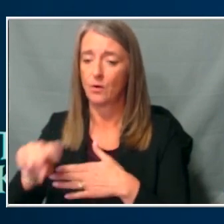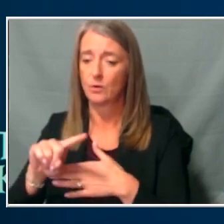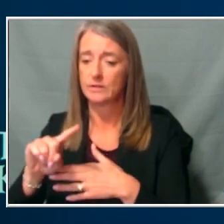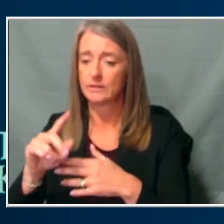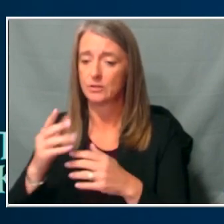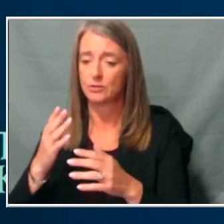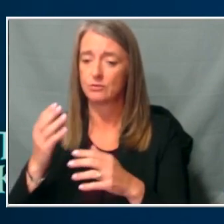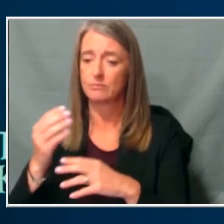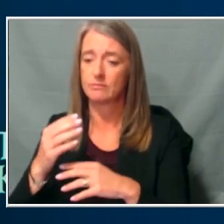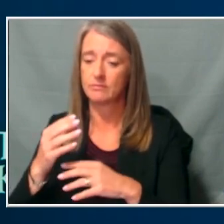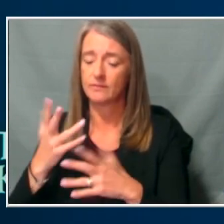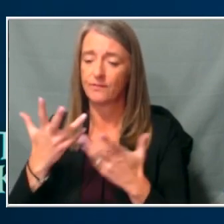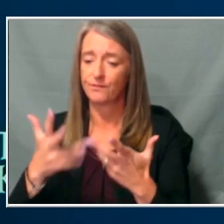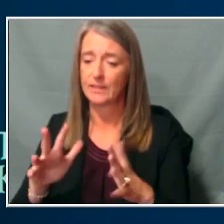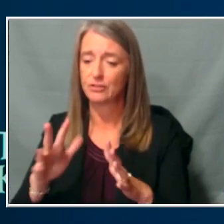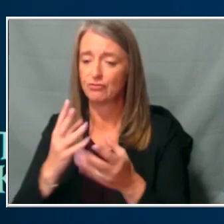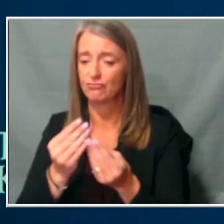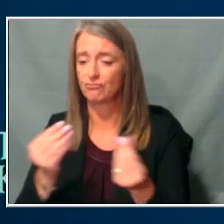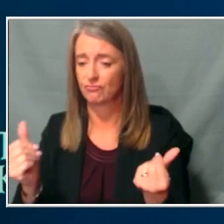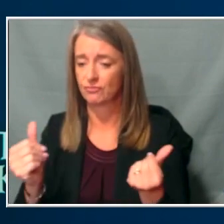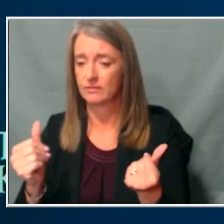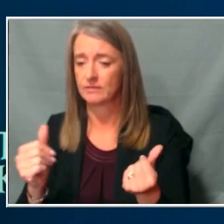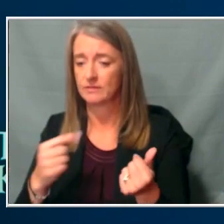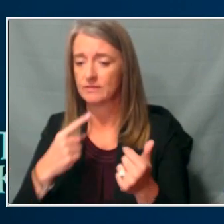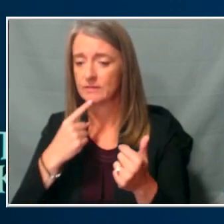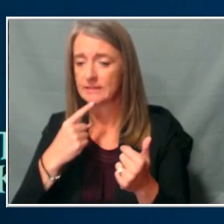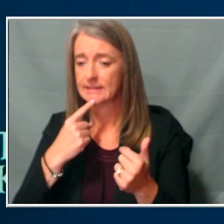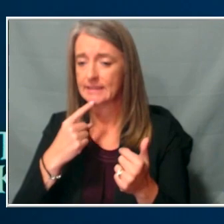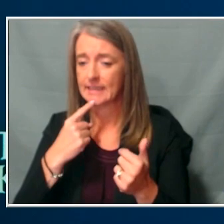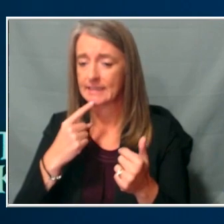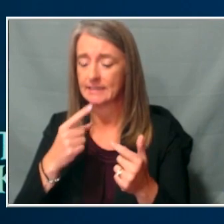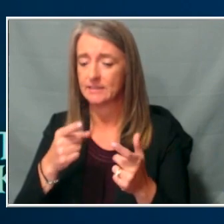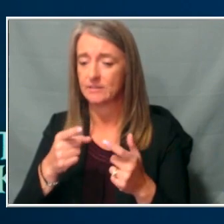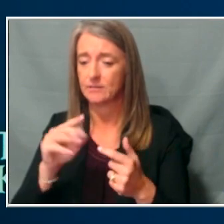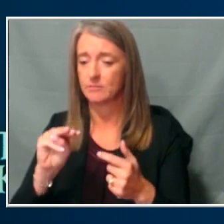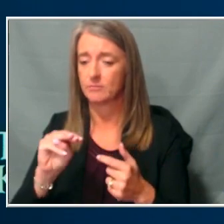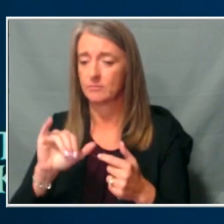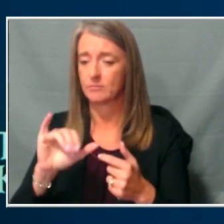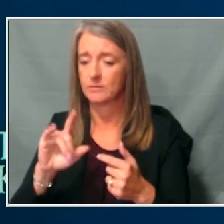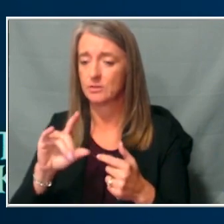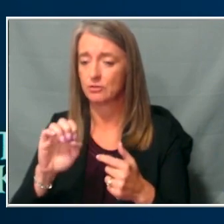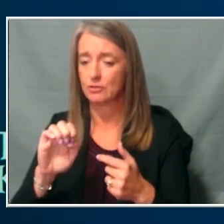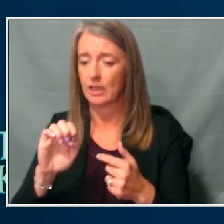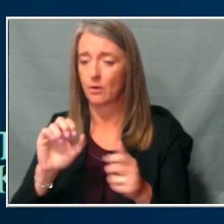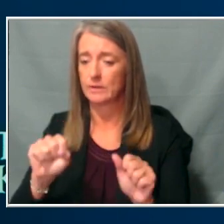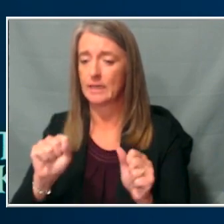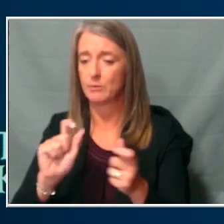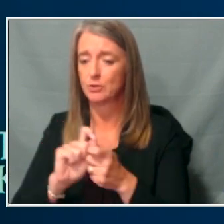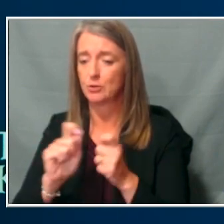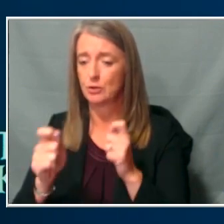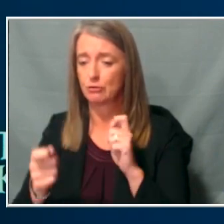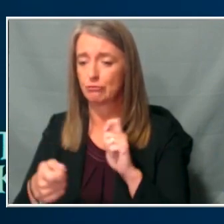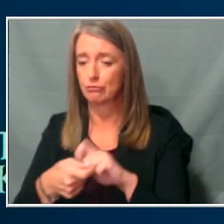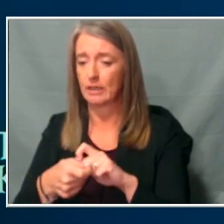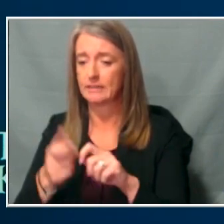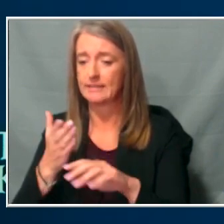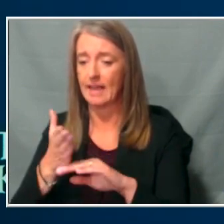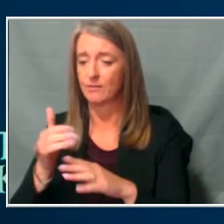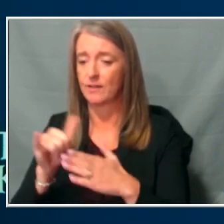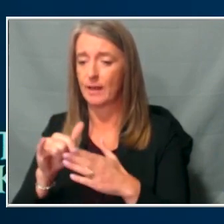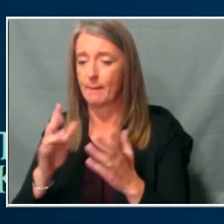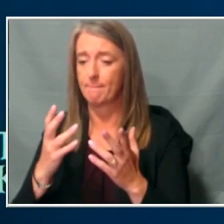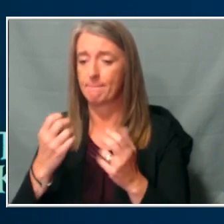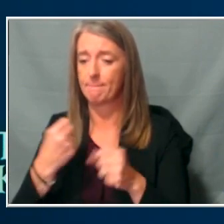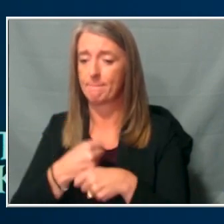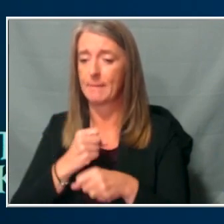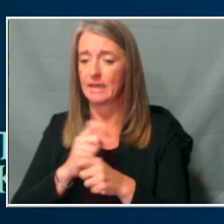it. So I think it's hard to say. I wouldn't say that she's, you know, I think she was able to adjust, you know, after that and make those changes. It's